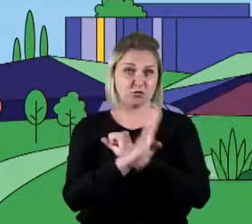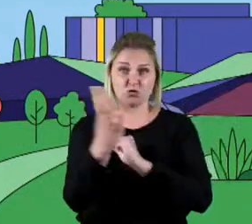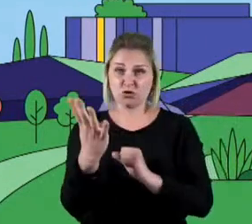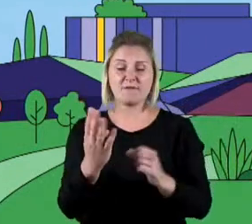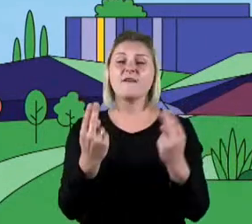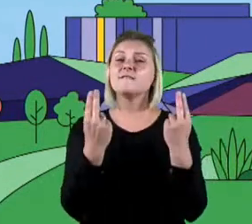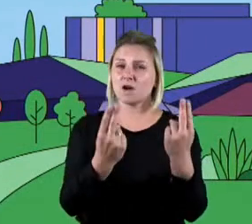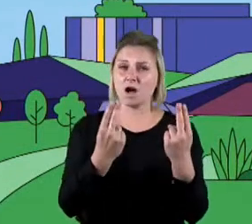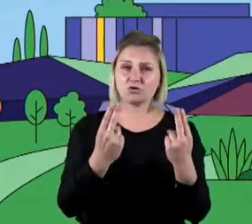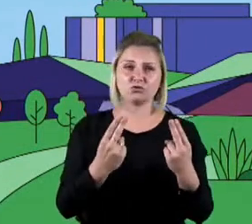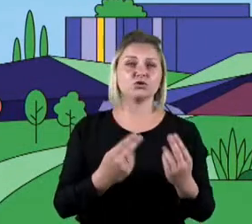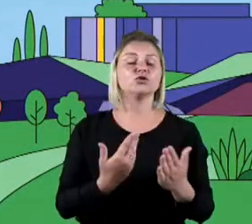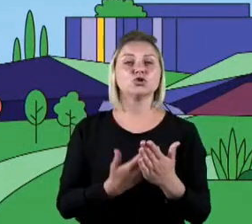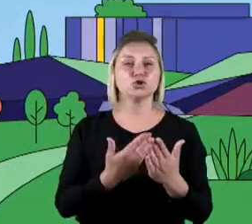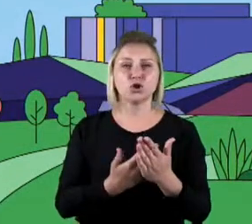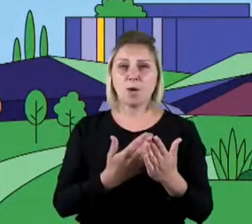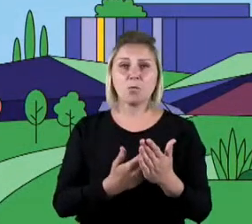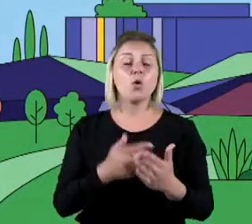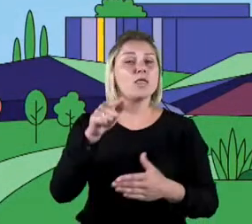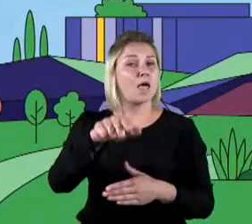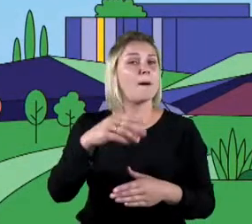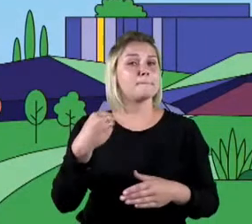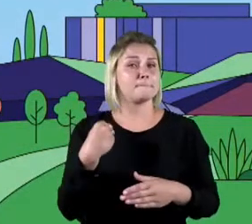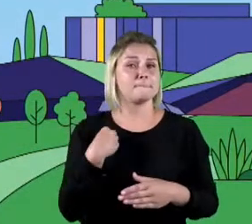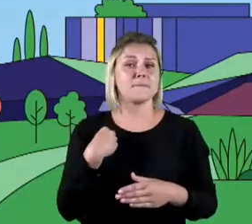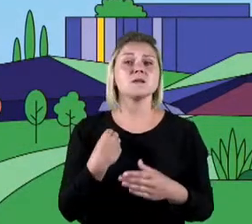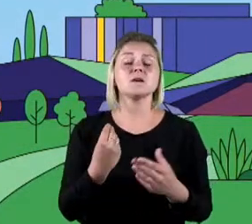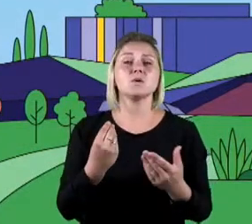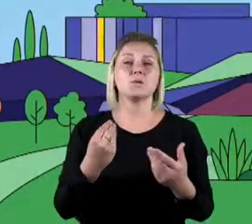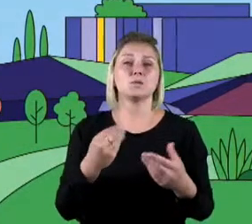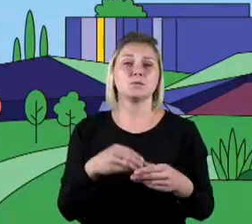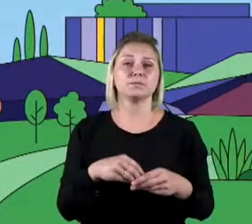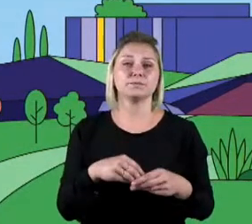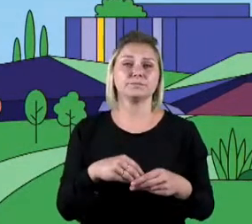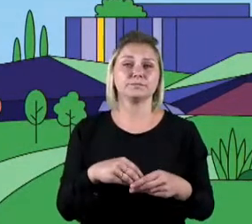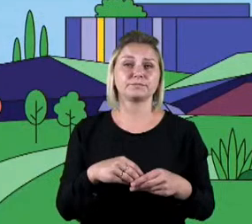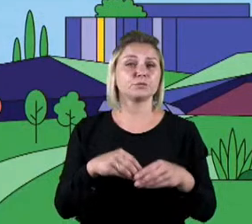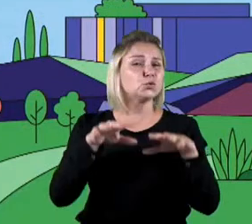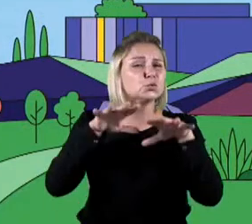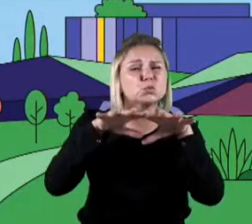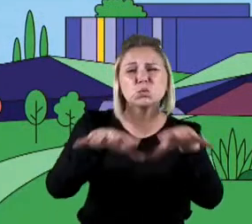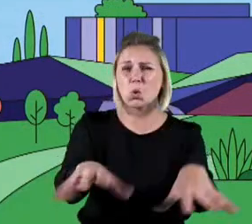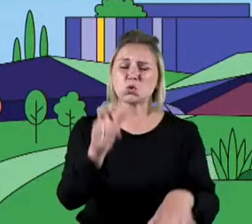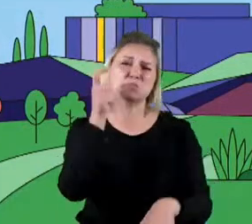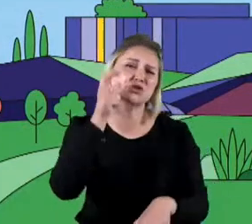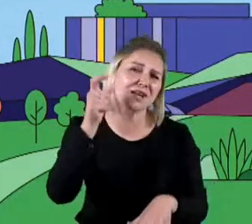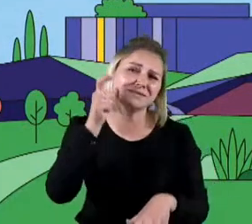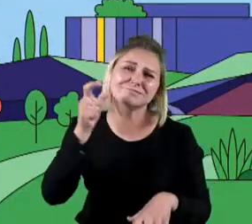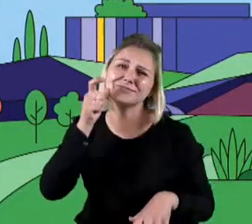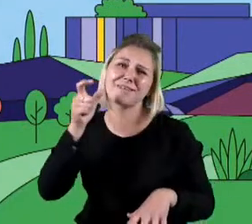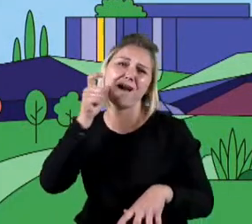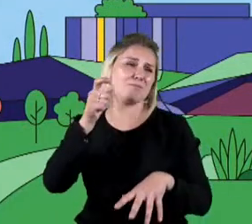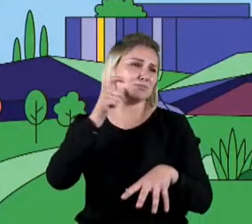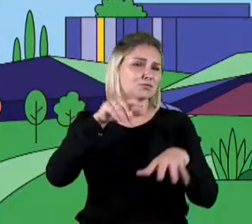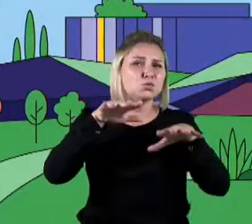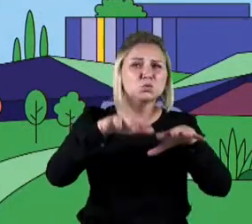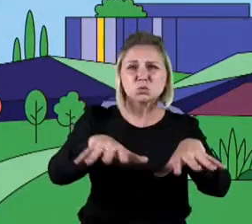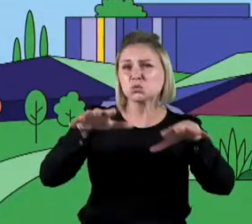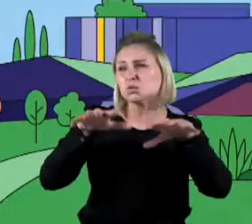1999 was a very important year. We had a very large number of crime.